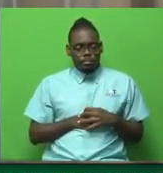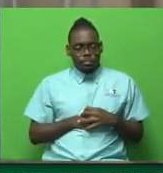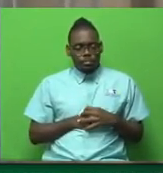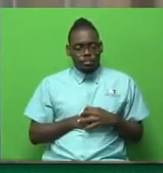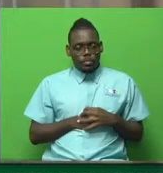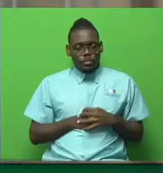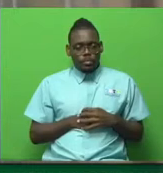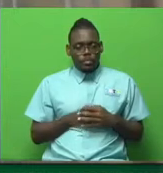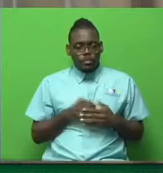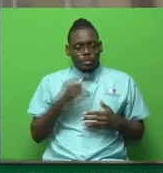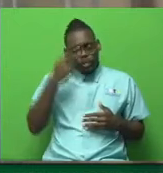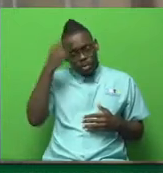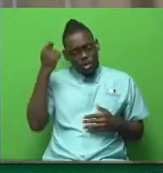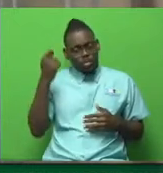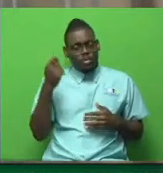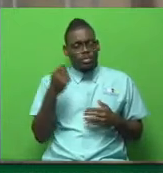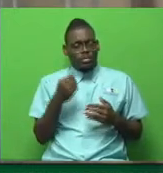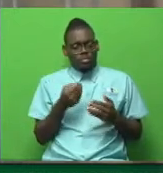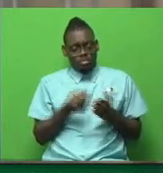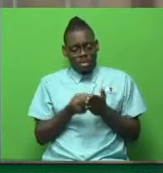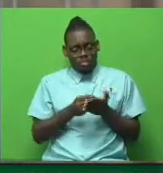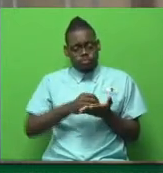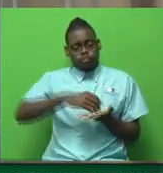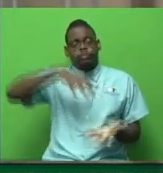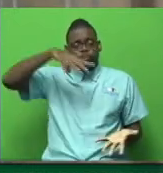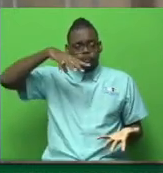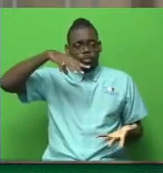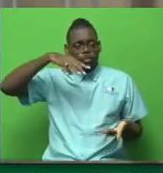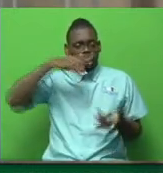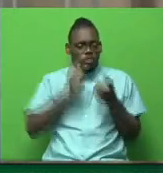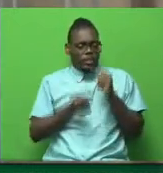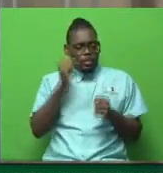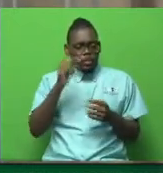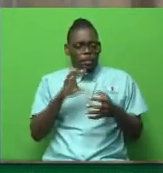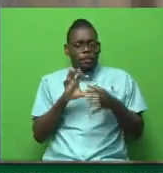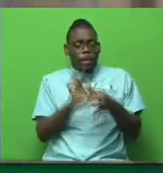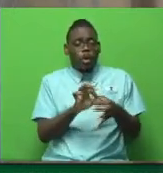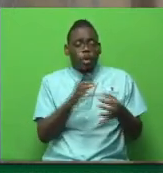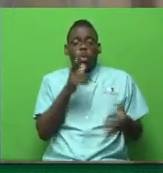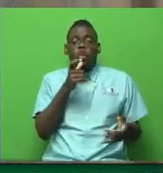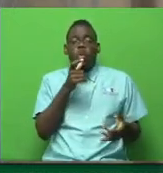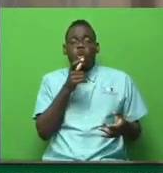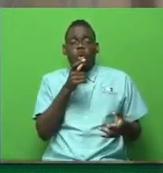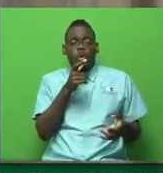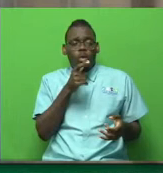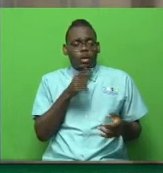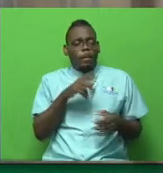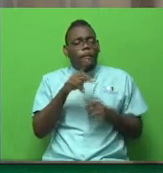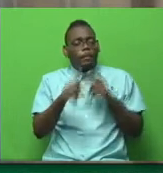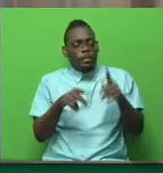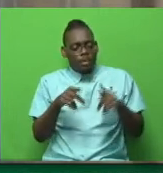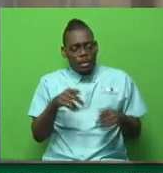wealth of Trinidad and Tobago doesn't belong to the pnm it belongs to tax paying citizens